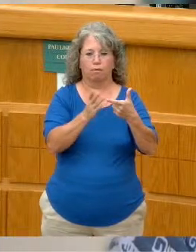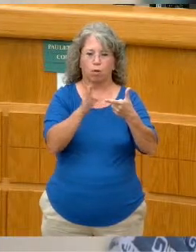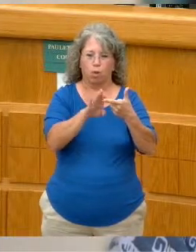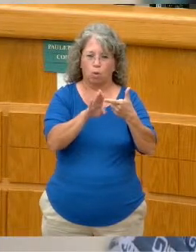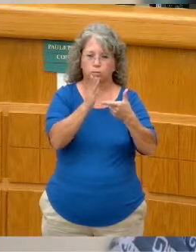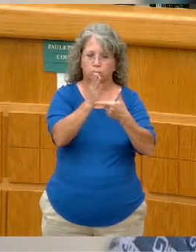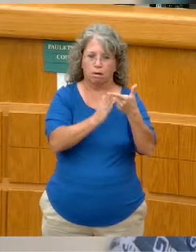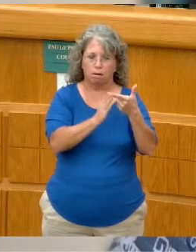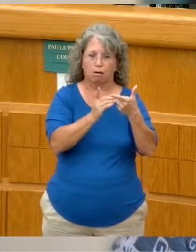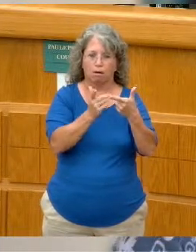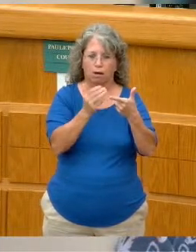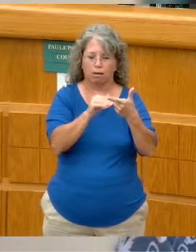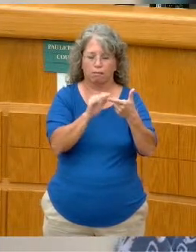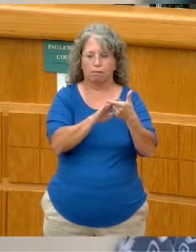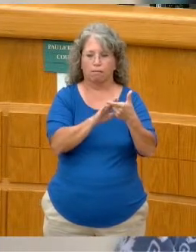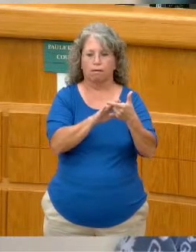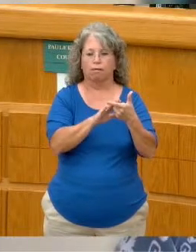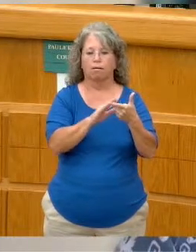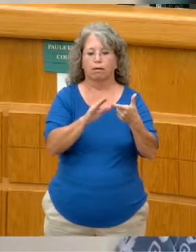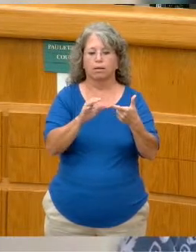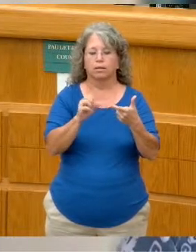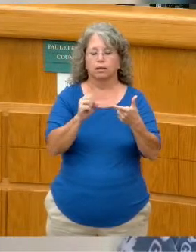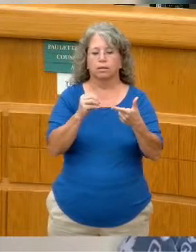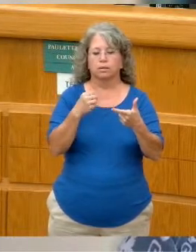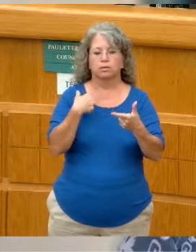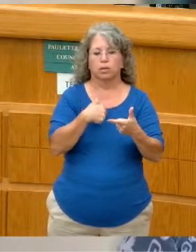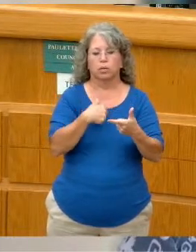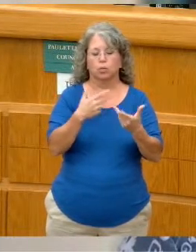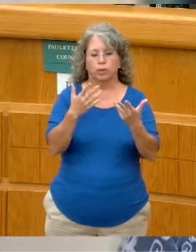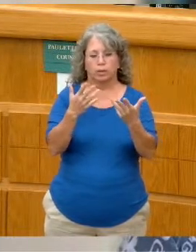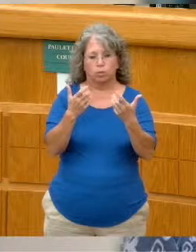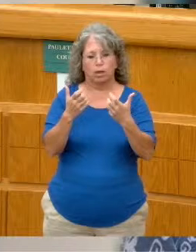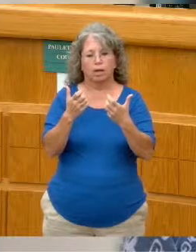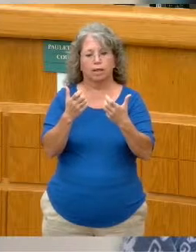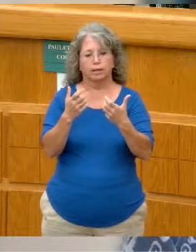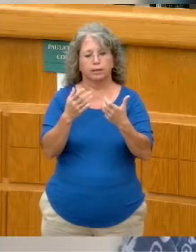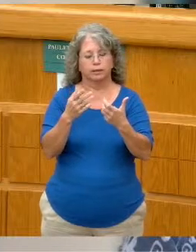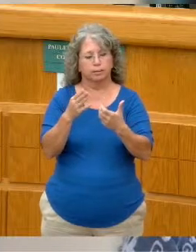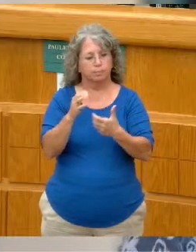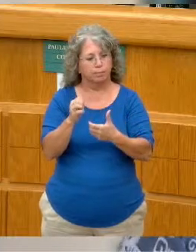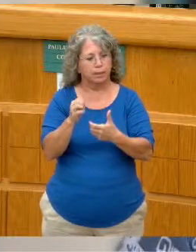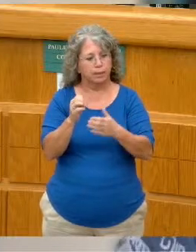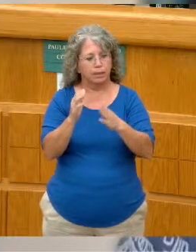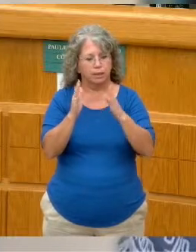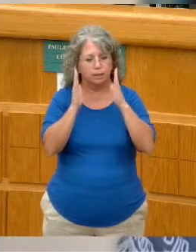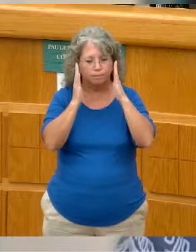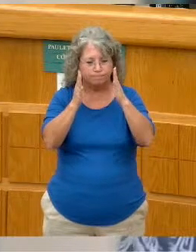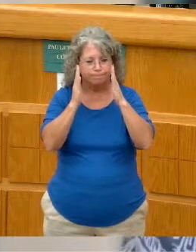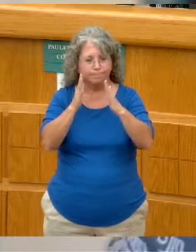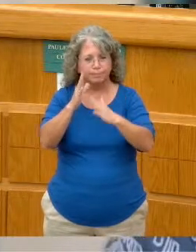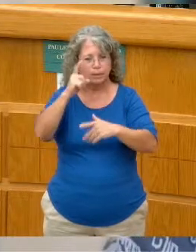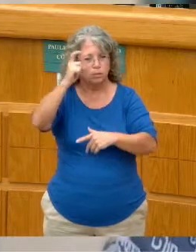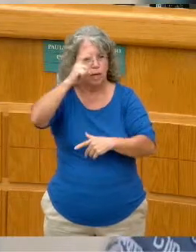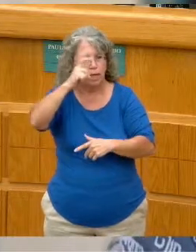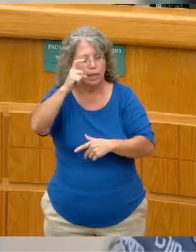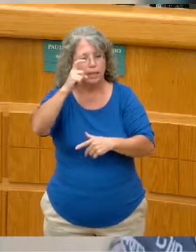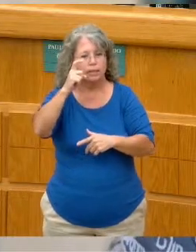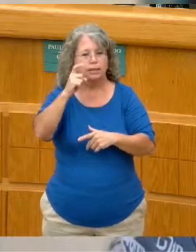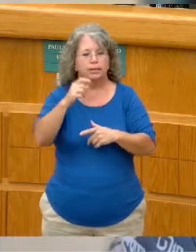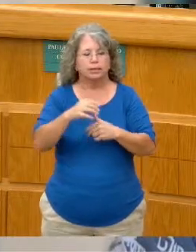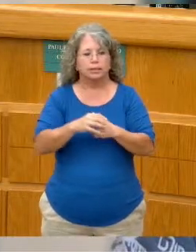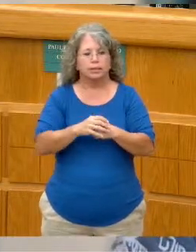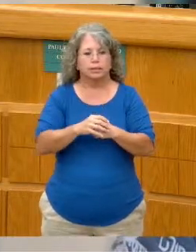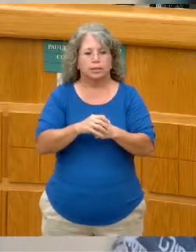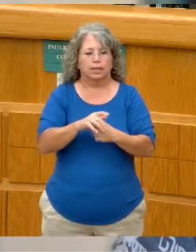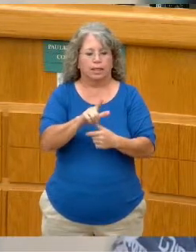So we want to be vigilant, and Labor Day is not and should not be